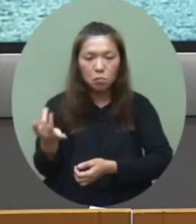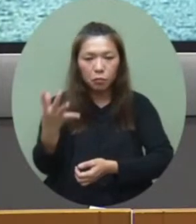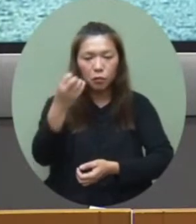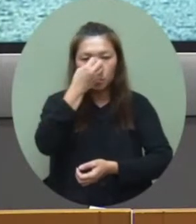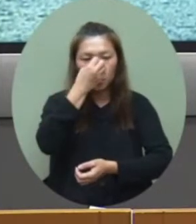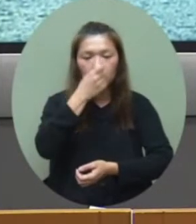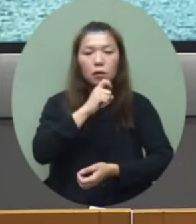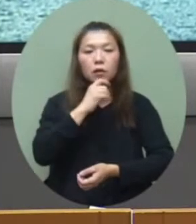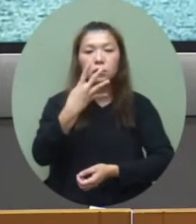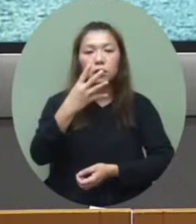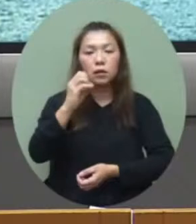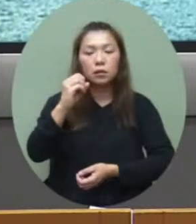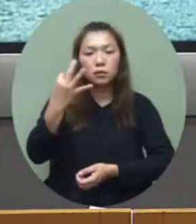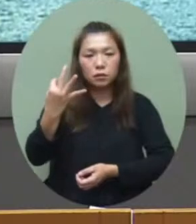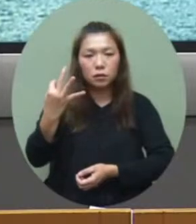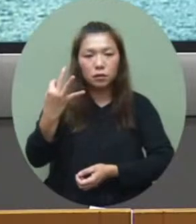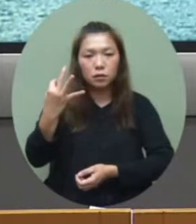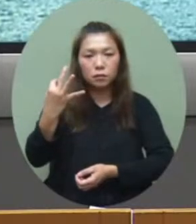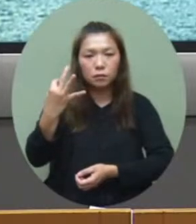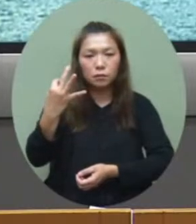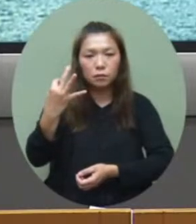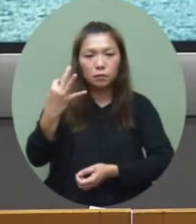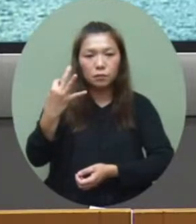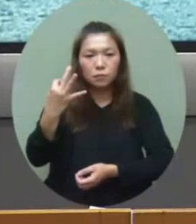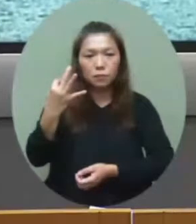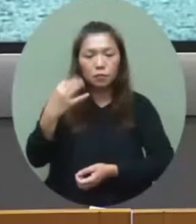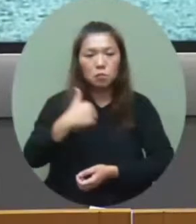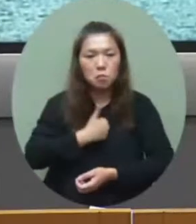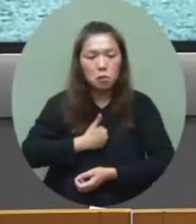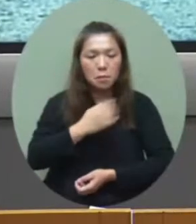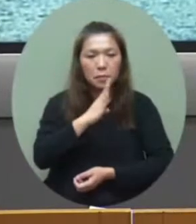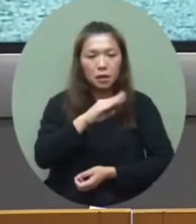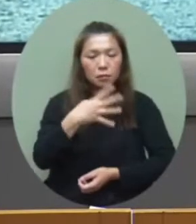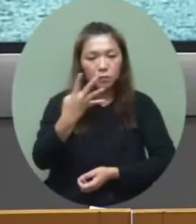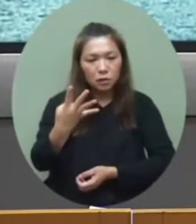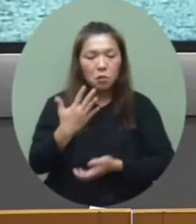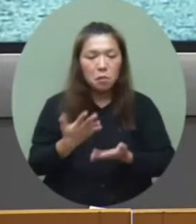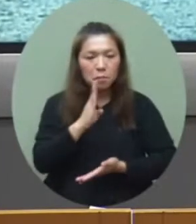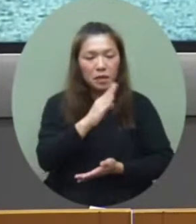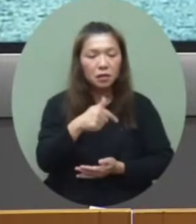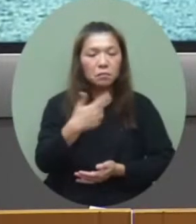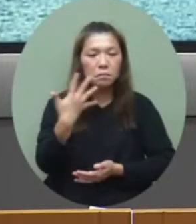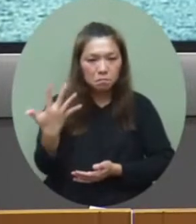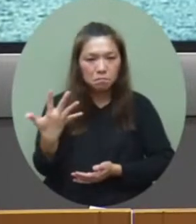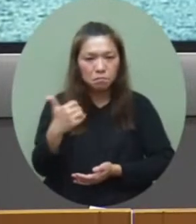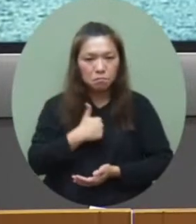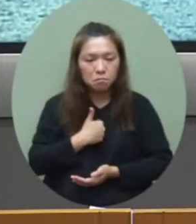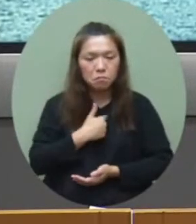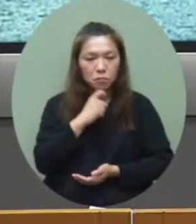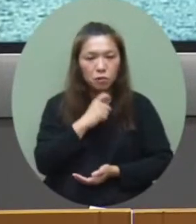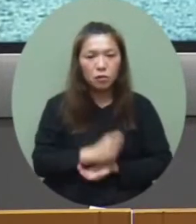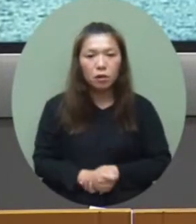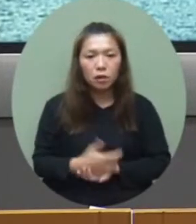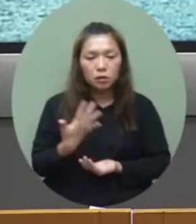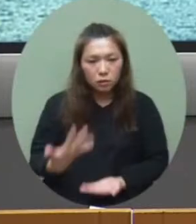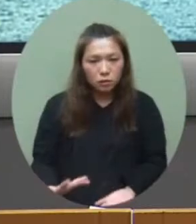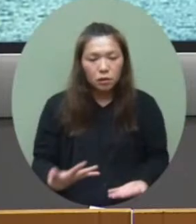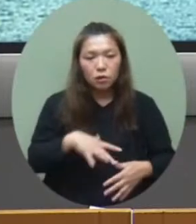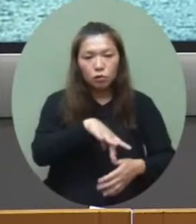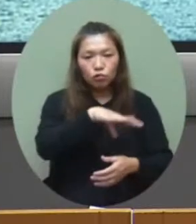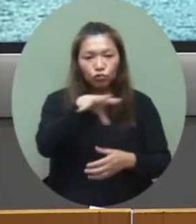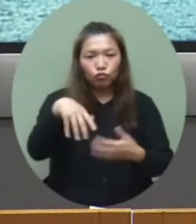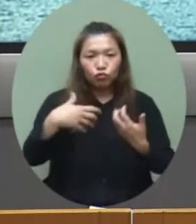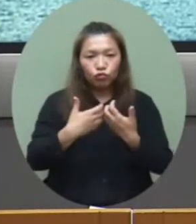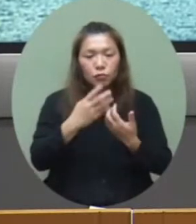recorded 1,149 local cases, as well as 403 cases suspected to carry